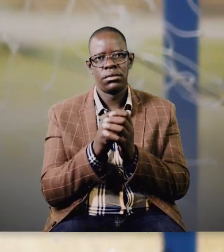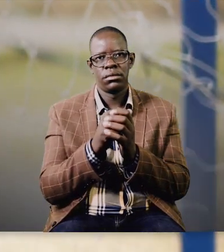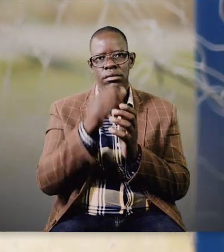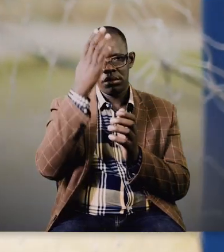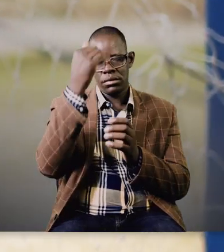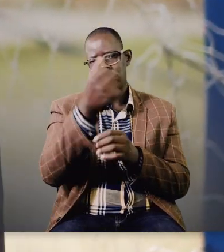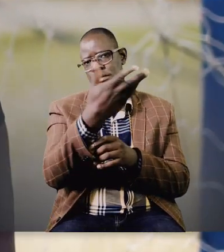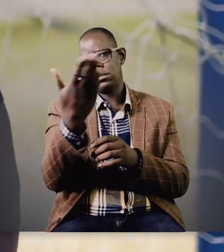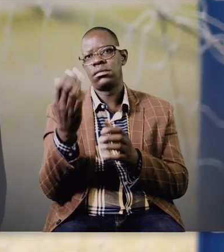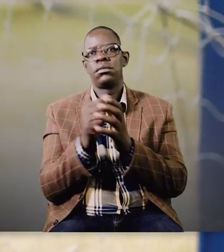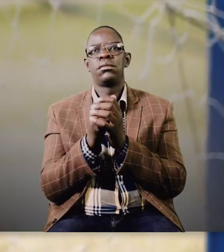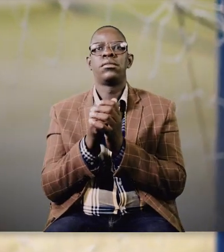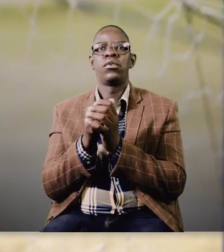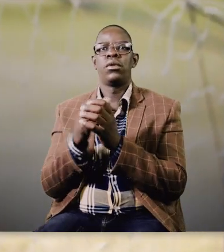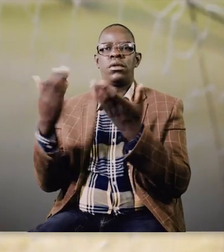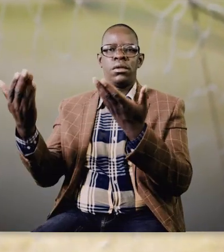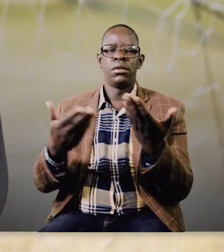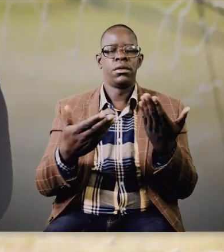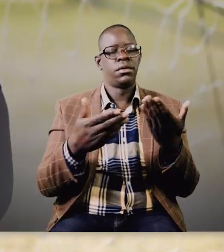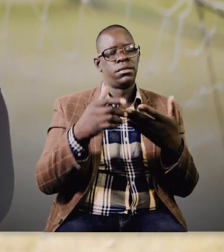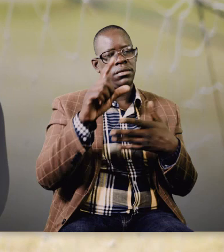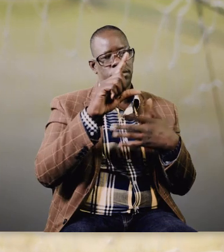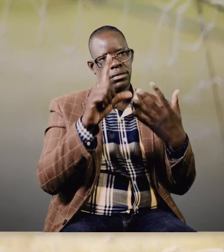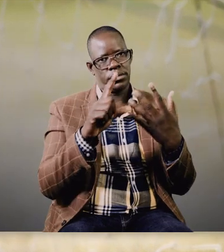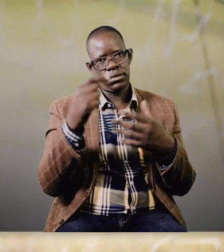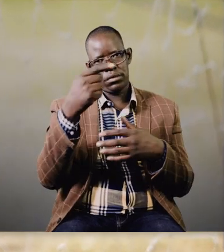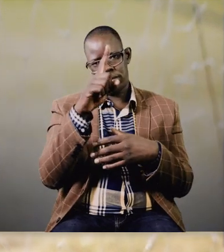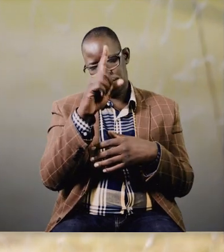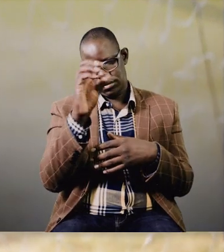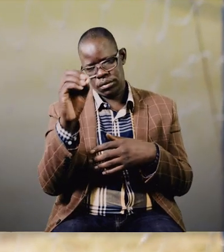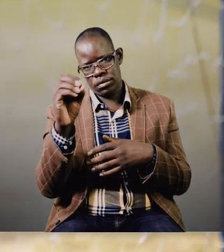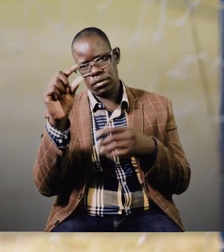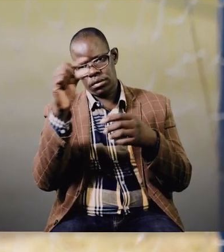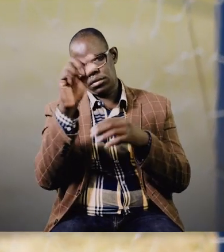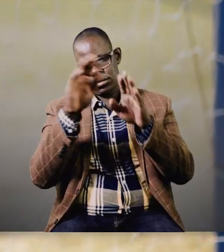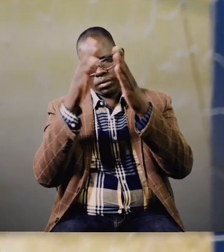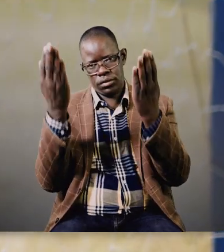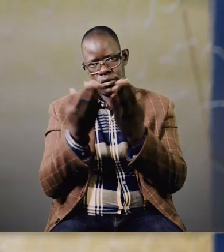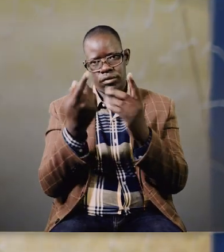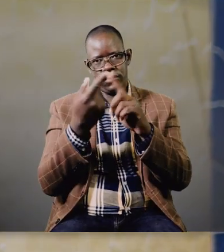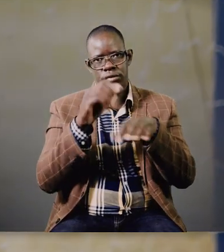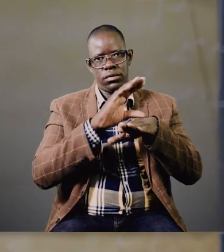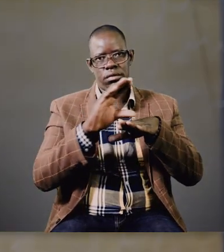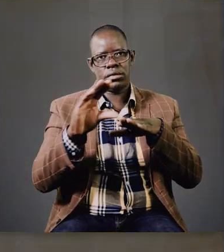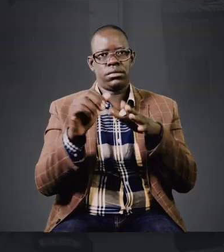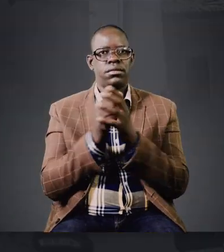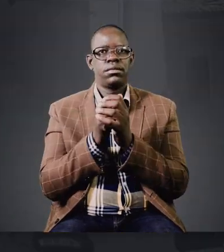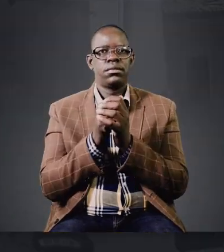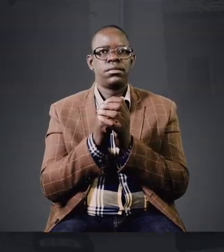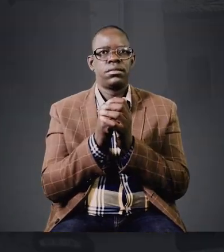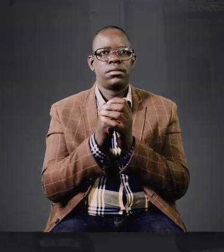Hi there. Welcome to our new learning series for grade 10 students in geography from NAMCO.